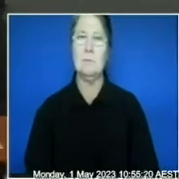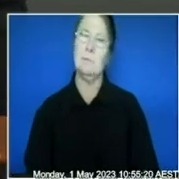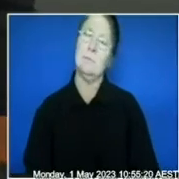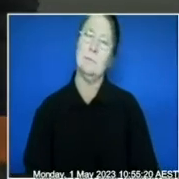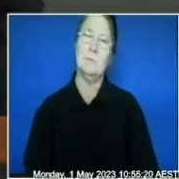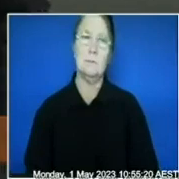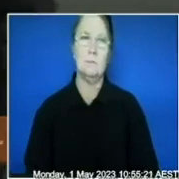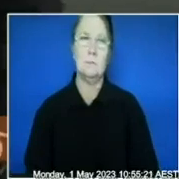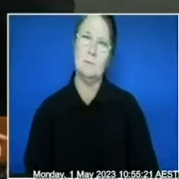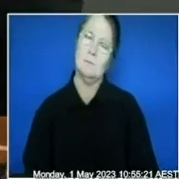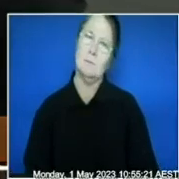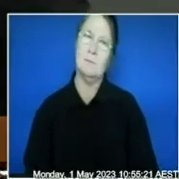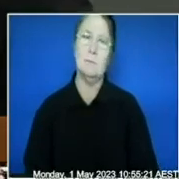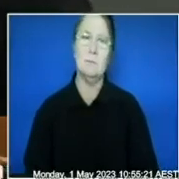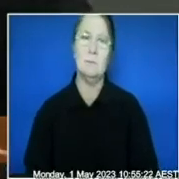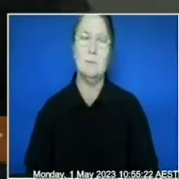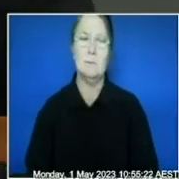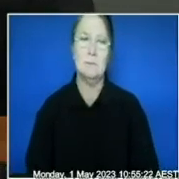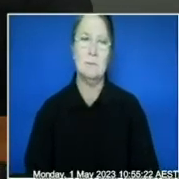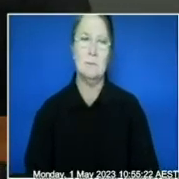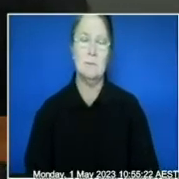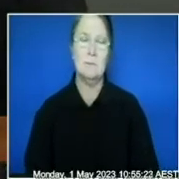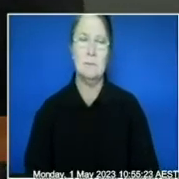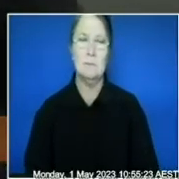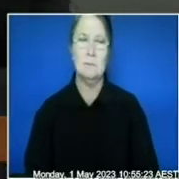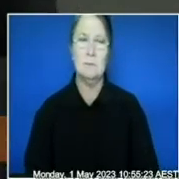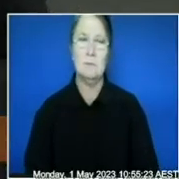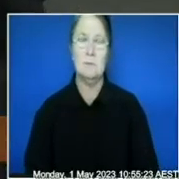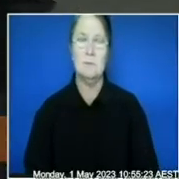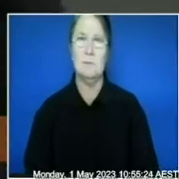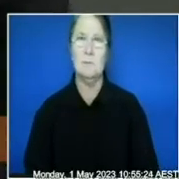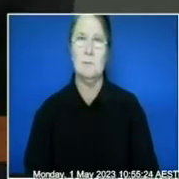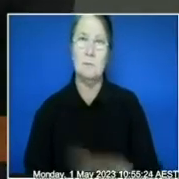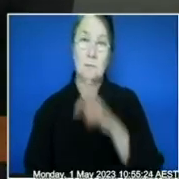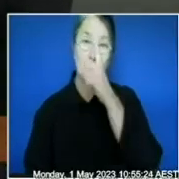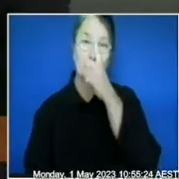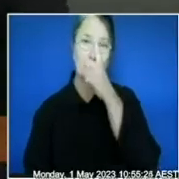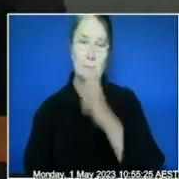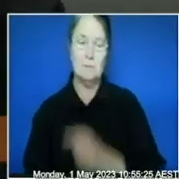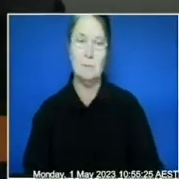And that is for the witnesses, that is under tab 4.